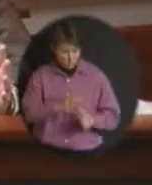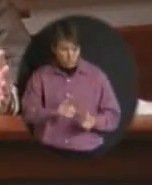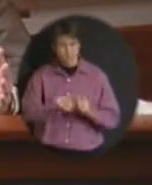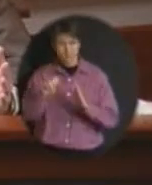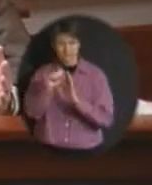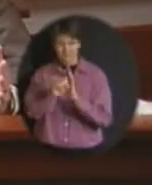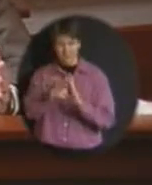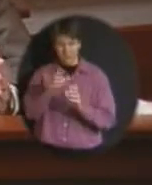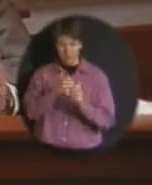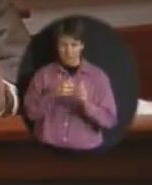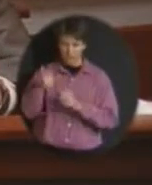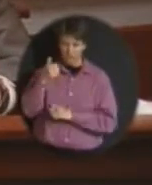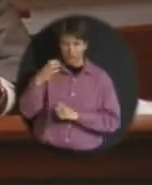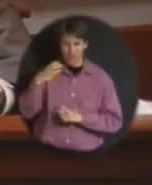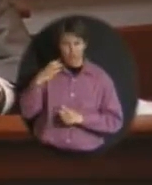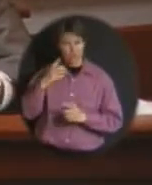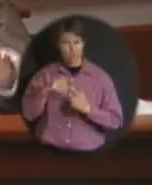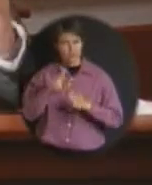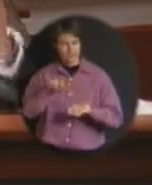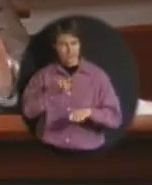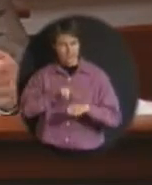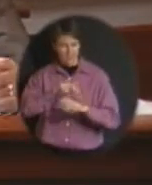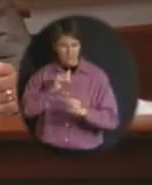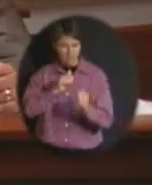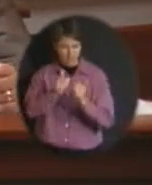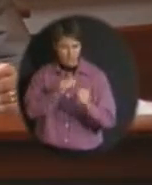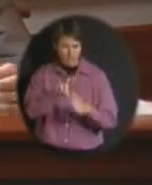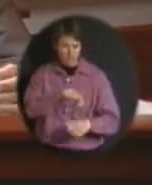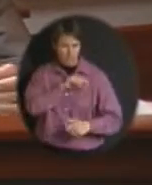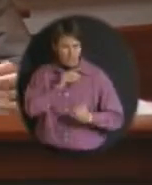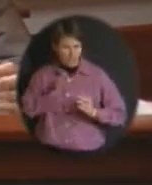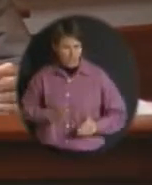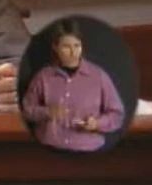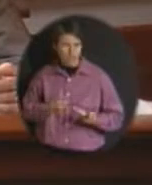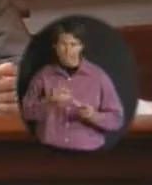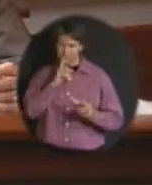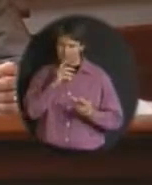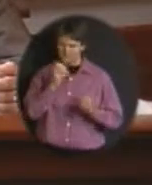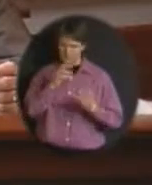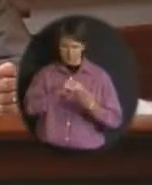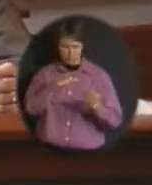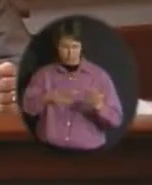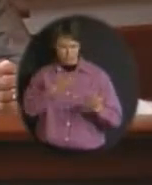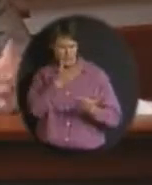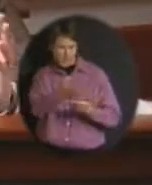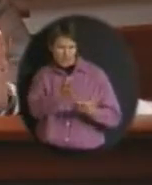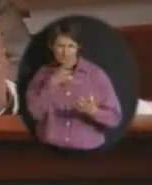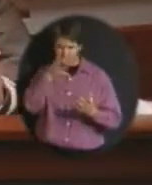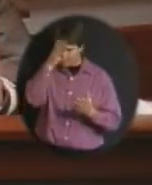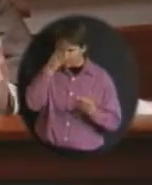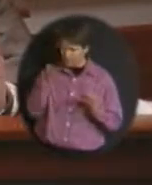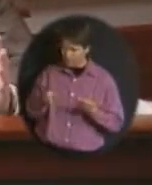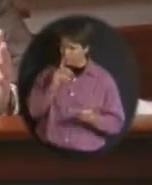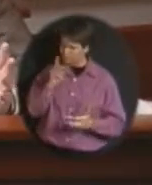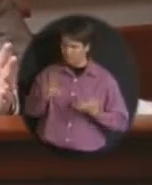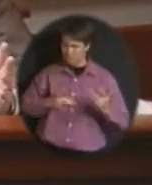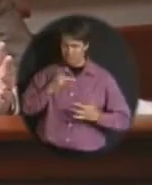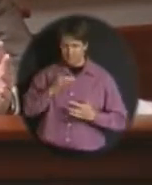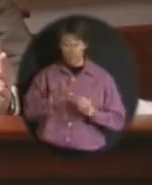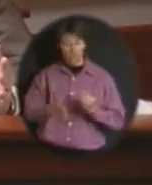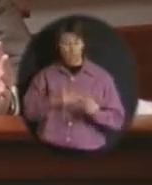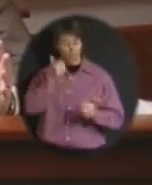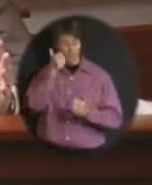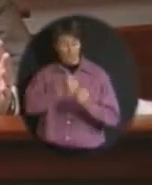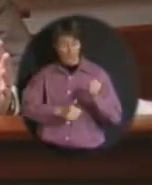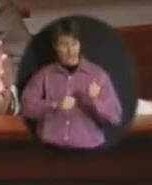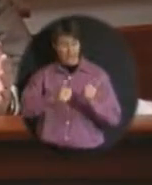national competition qualifiers. It was these kids up on stage and parents in the audience. It was really exciting. Virtually every senior on that